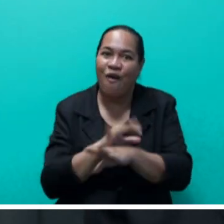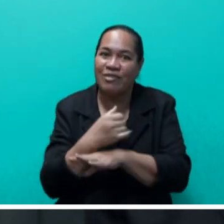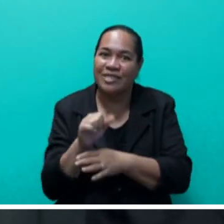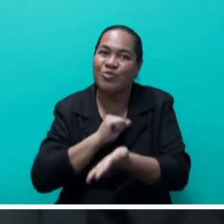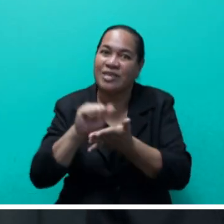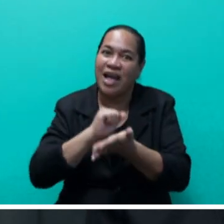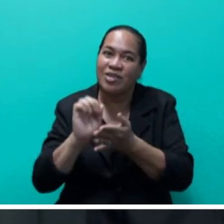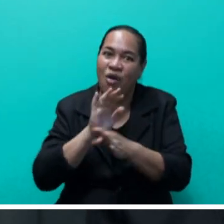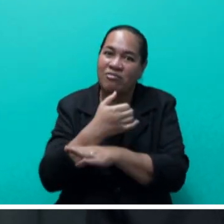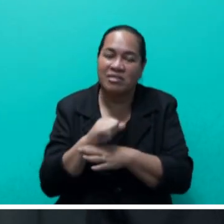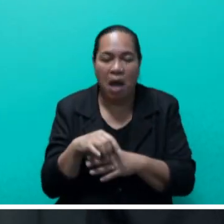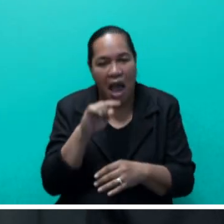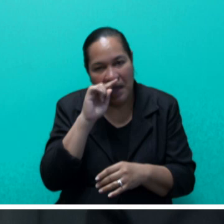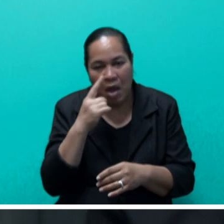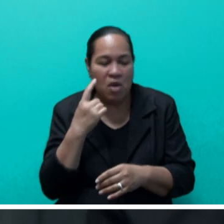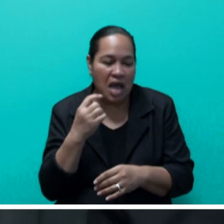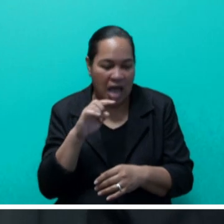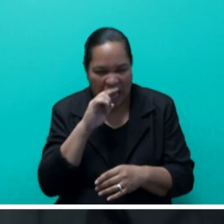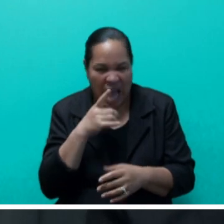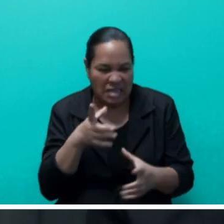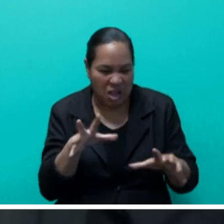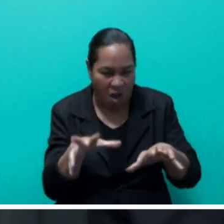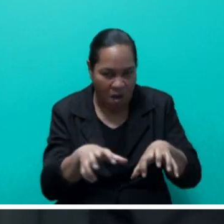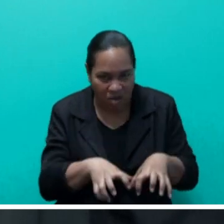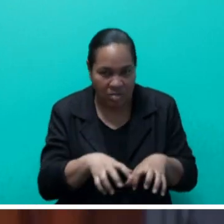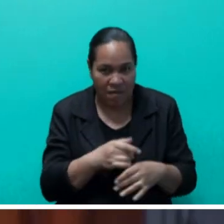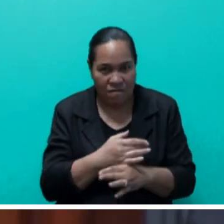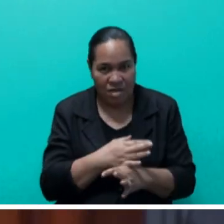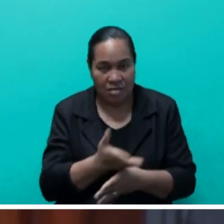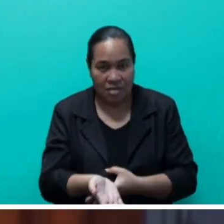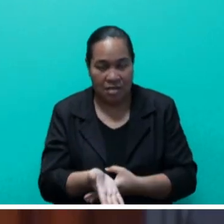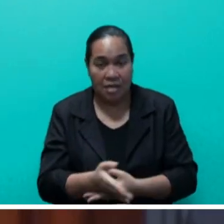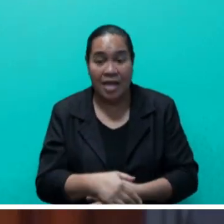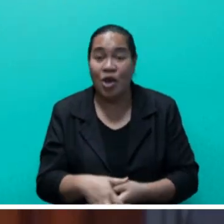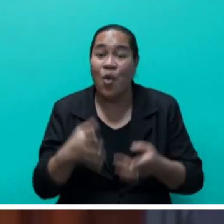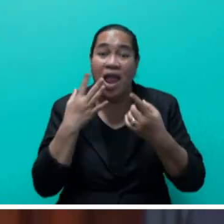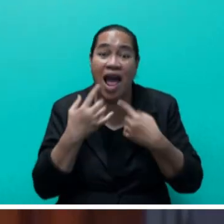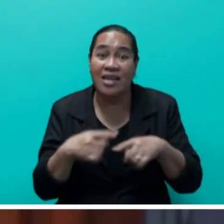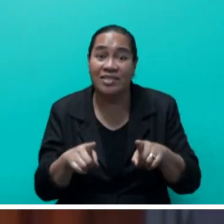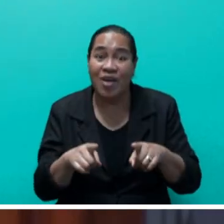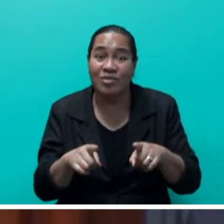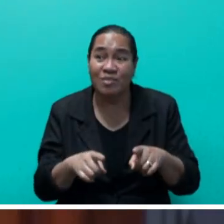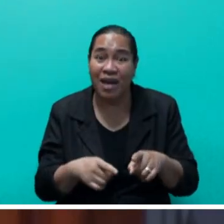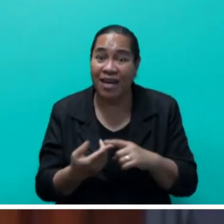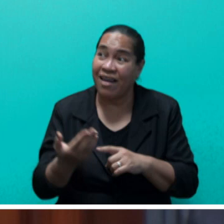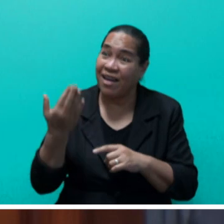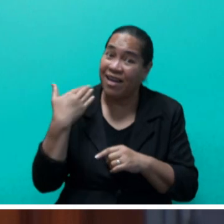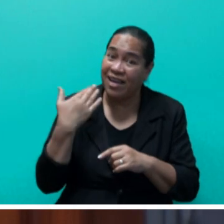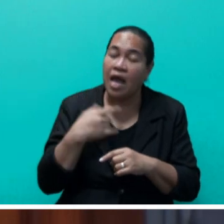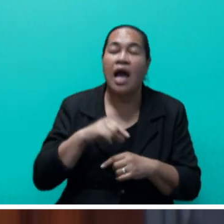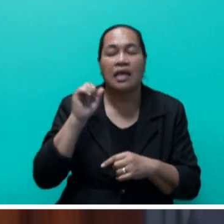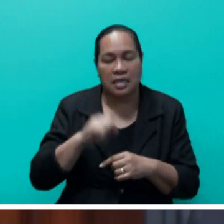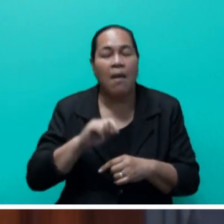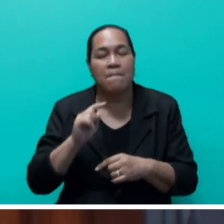Speaker, sir, in highlighting this, the government recent announcement in underpinned by the need to